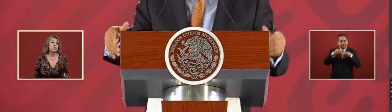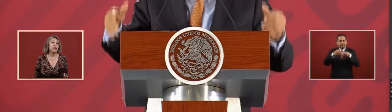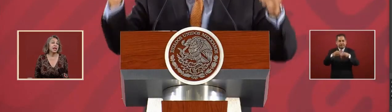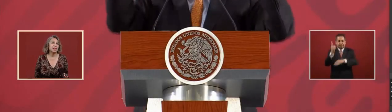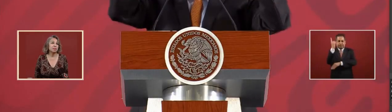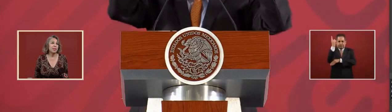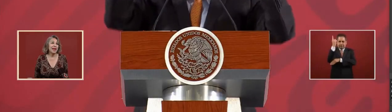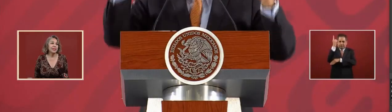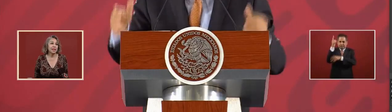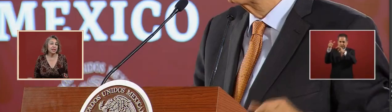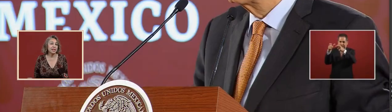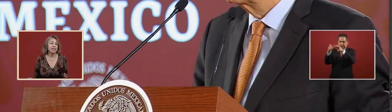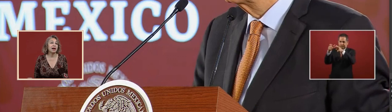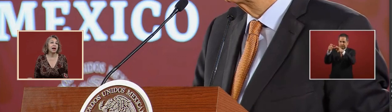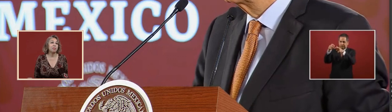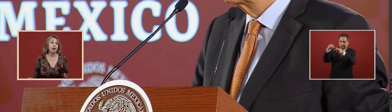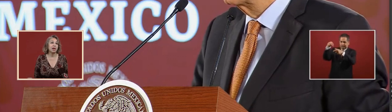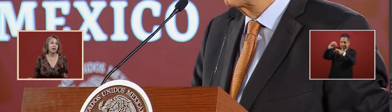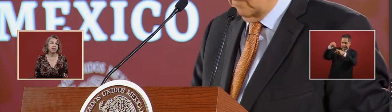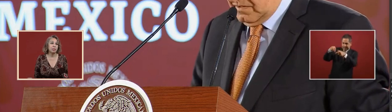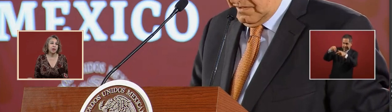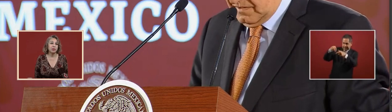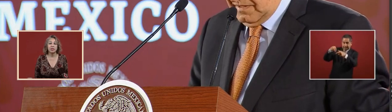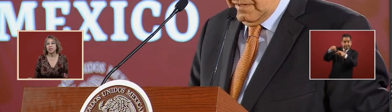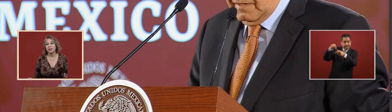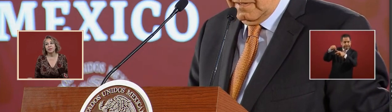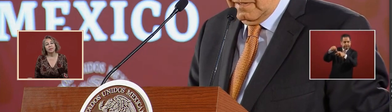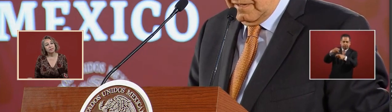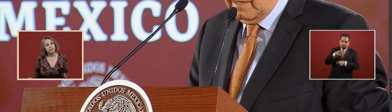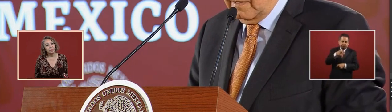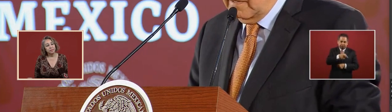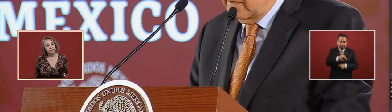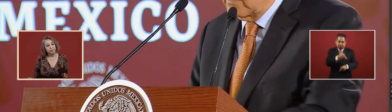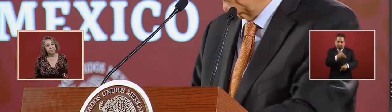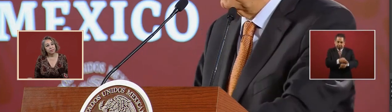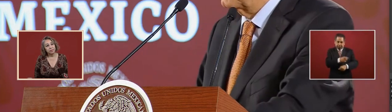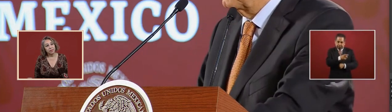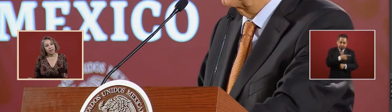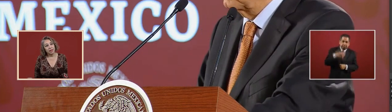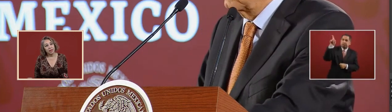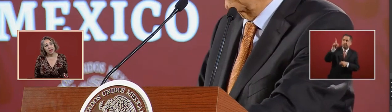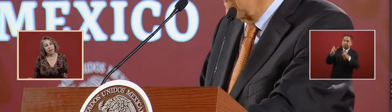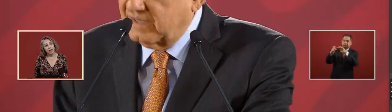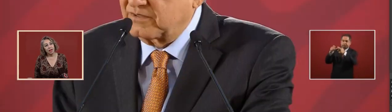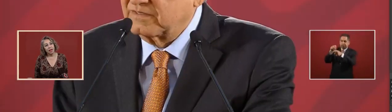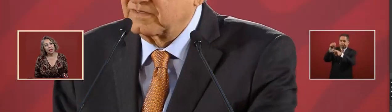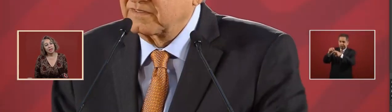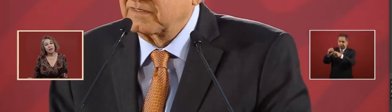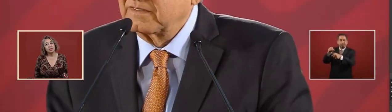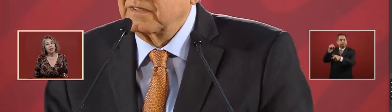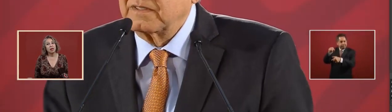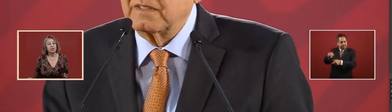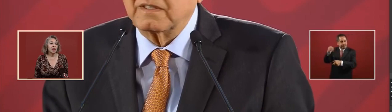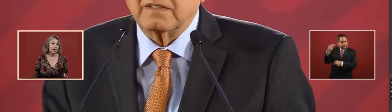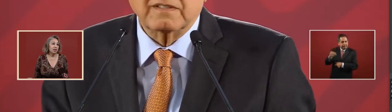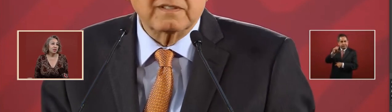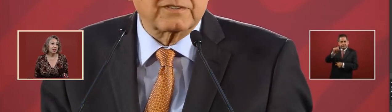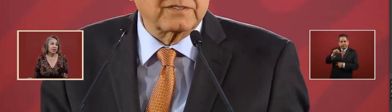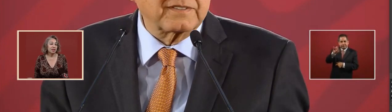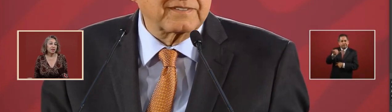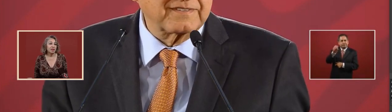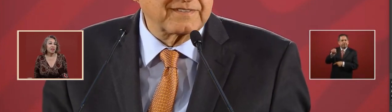put them up in like en some lo basket alto, in the high part of the boat. Este, que se conocía como el carajo. And that was called the